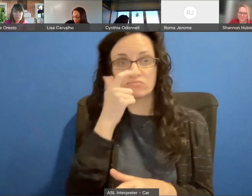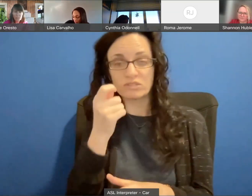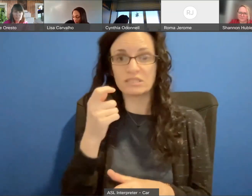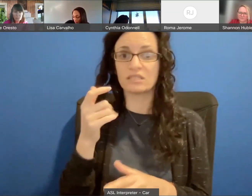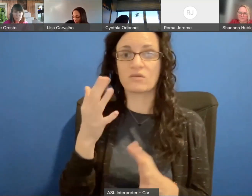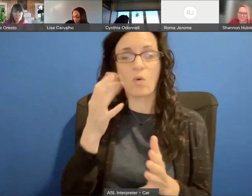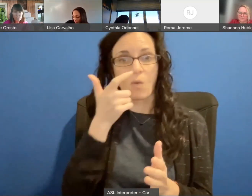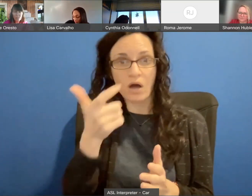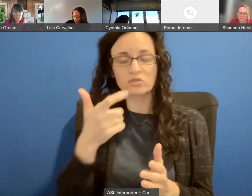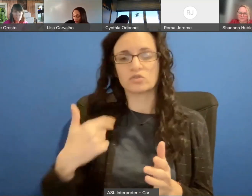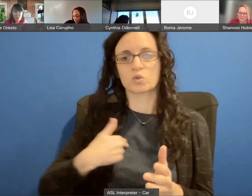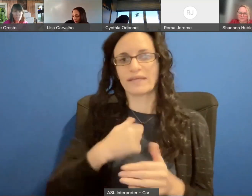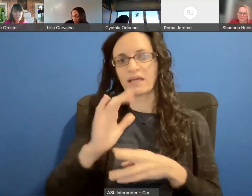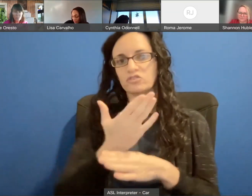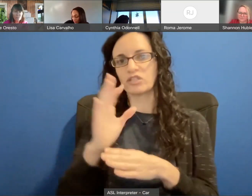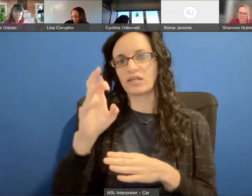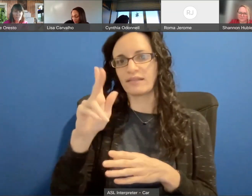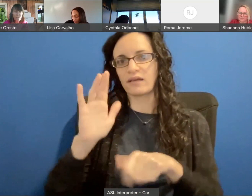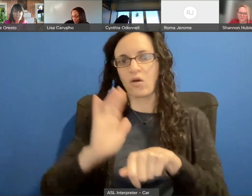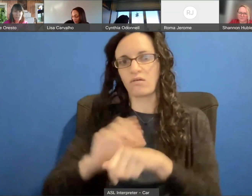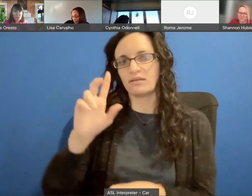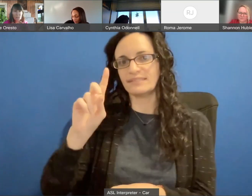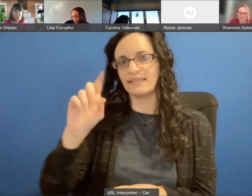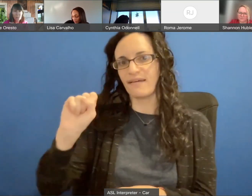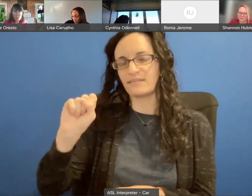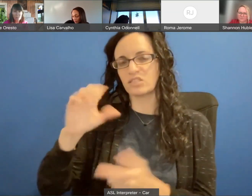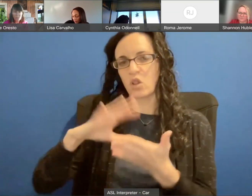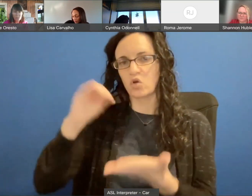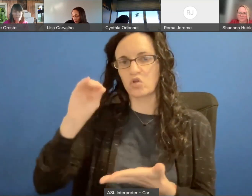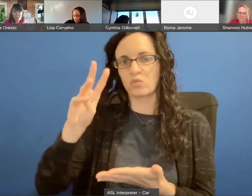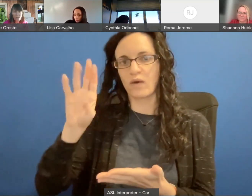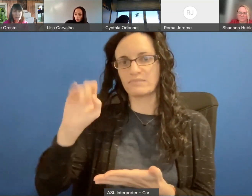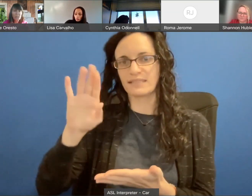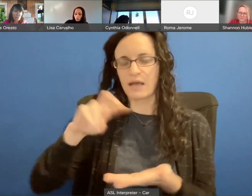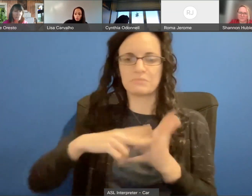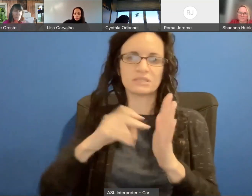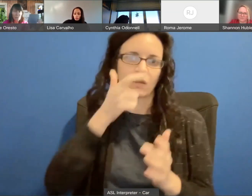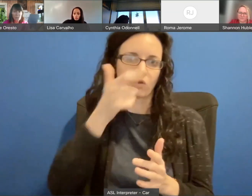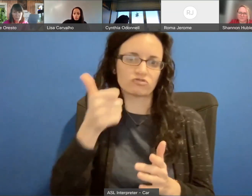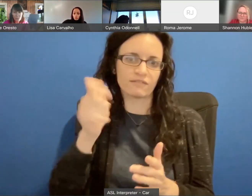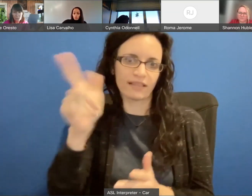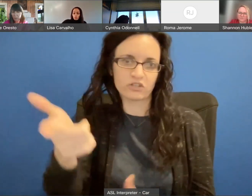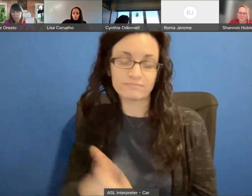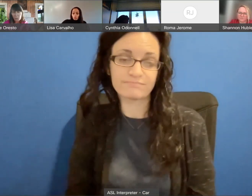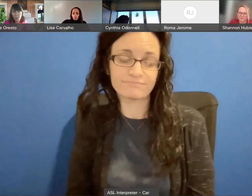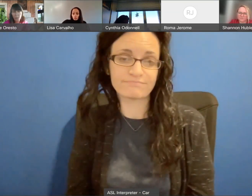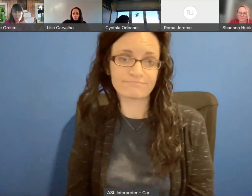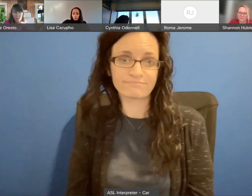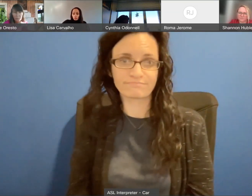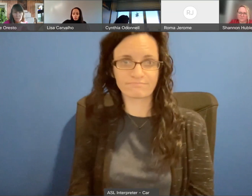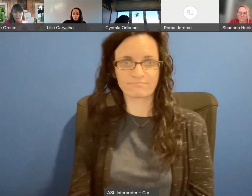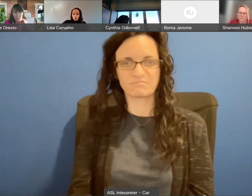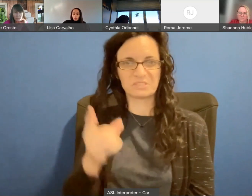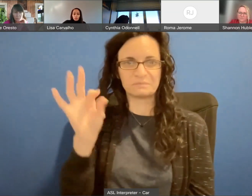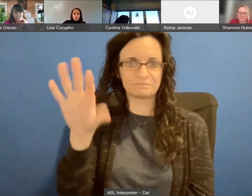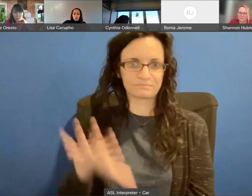on the DDS Learning website as well with the presentation, so people can view that if that's something you care to do. I just want to put that